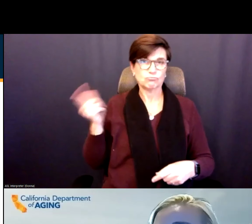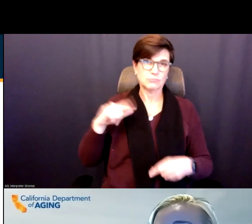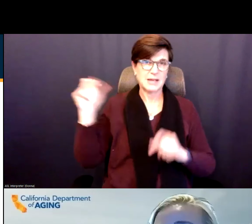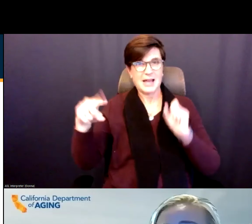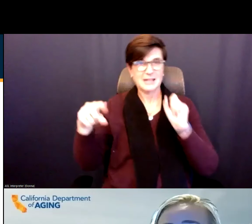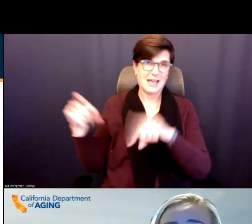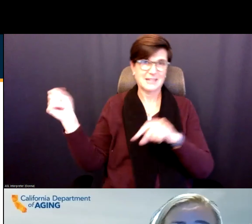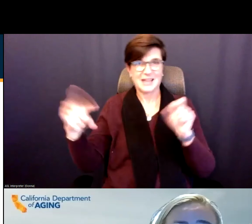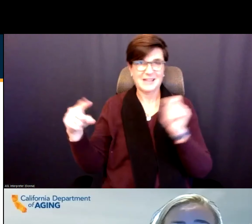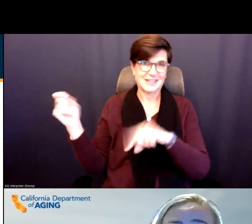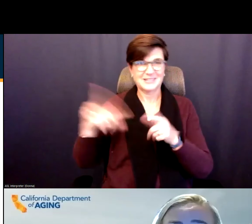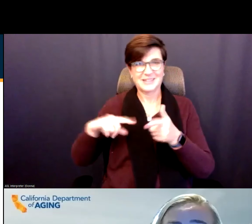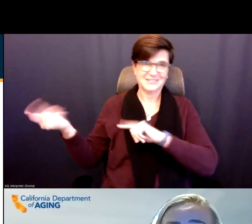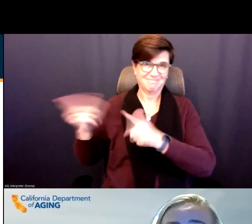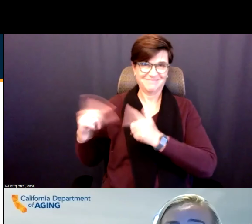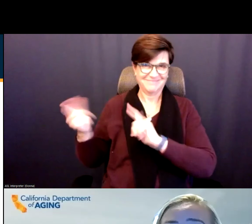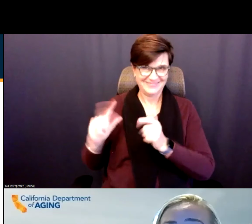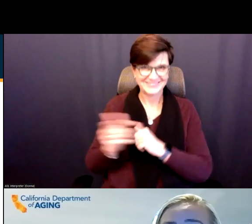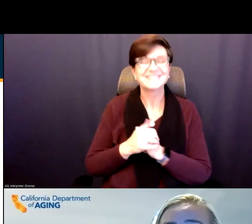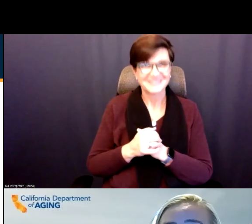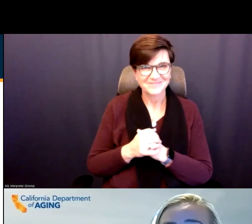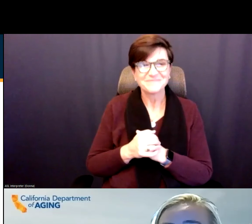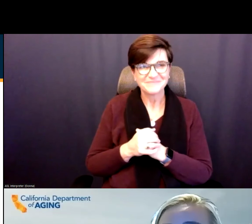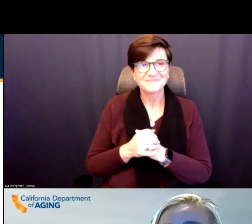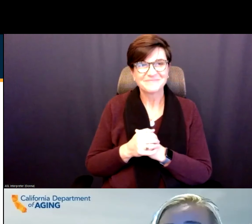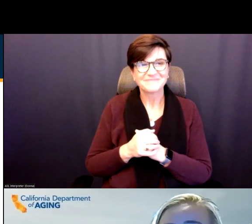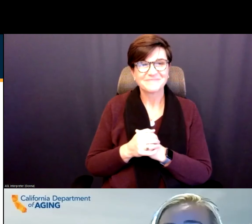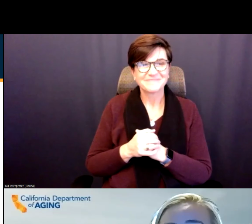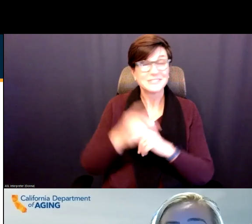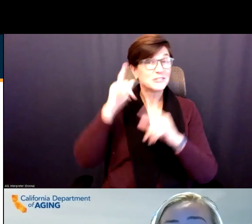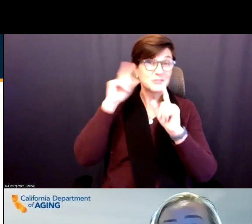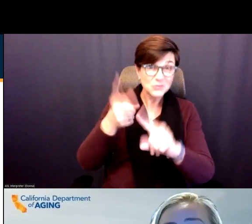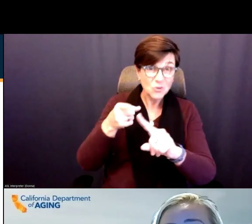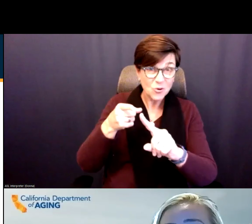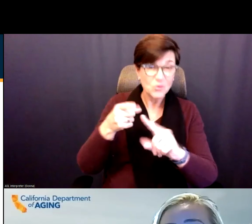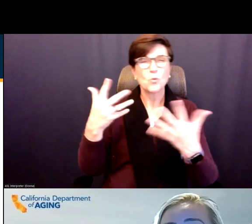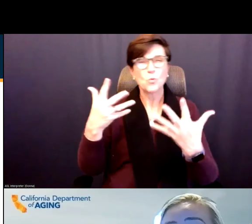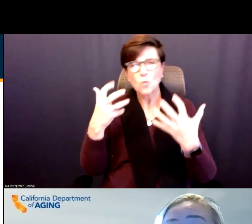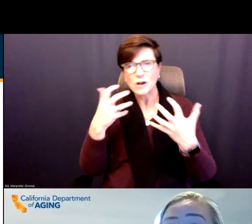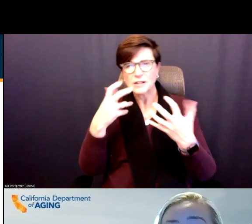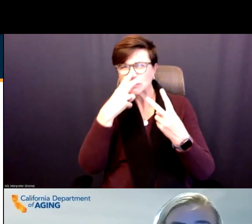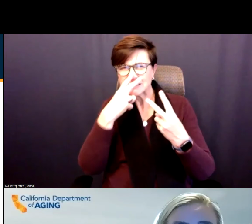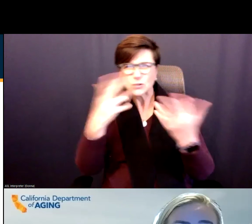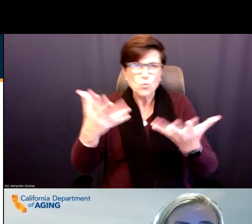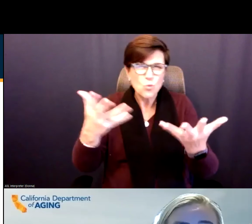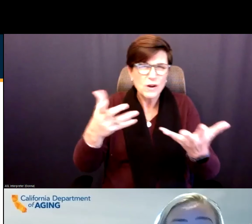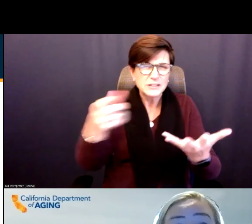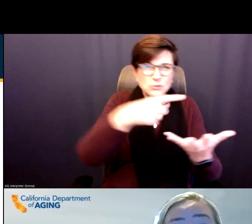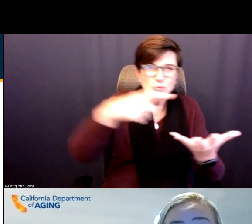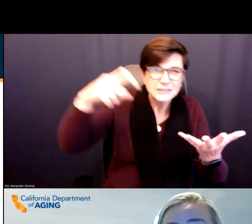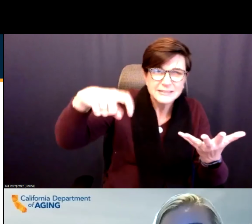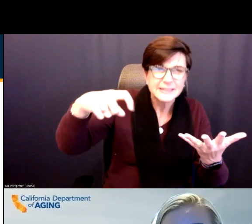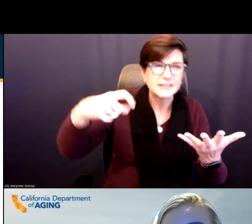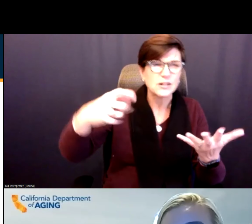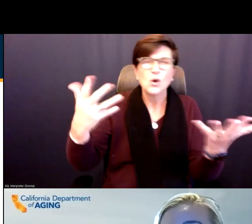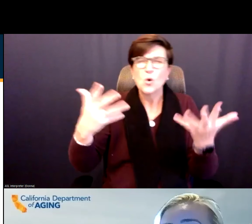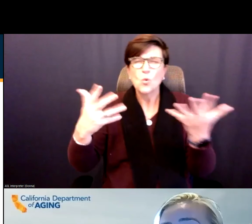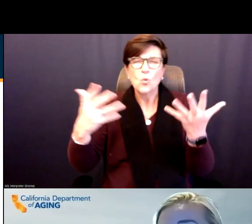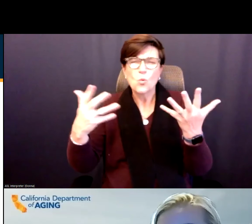we can go back and forth. So we're really looking at areas for you all to tell us what are some characteristics of an